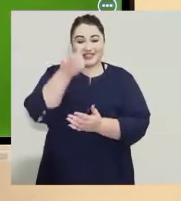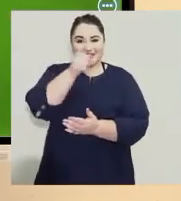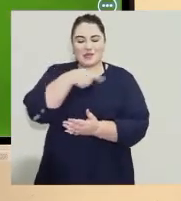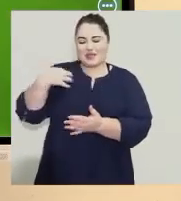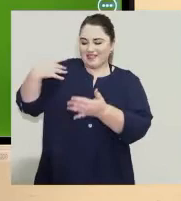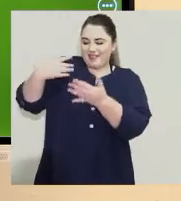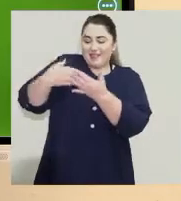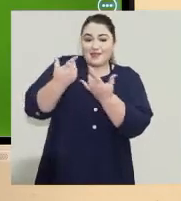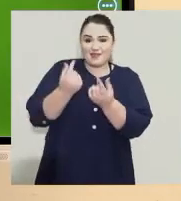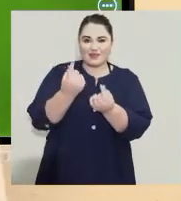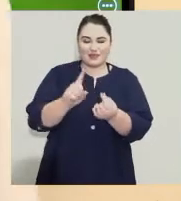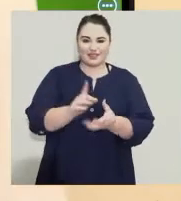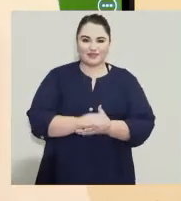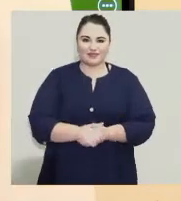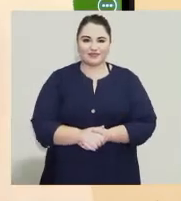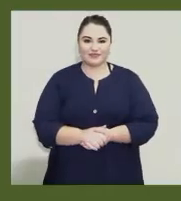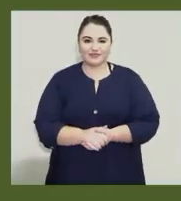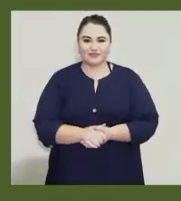so far.